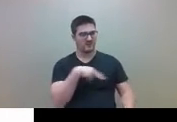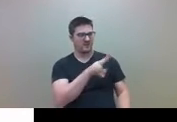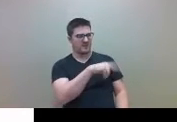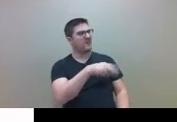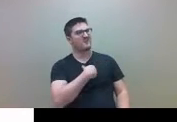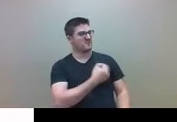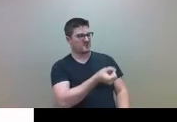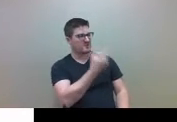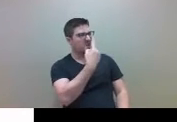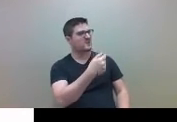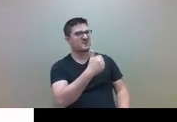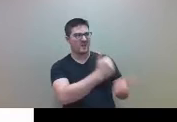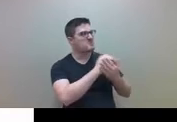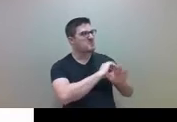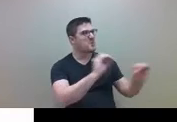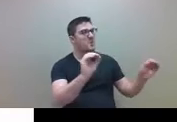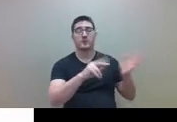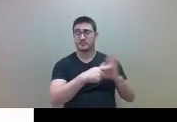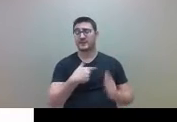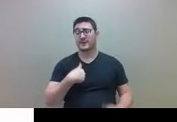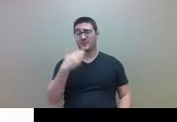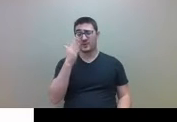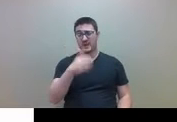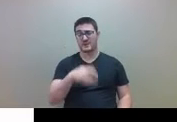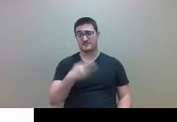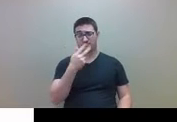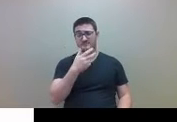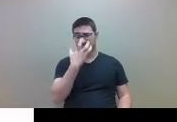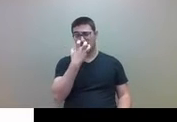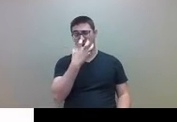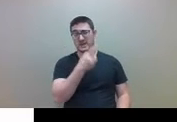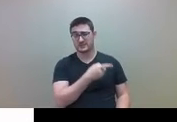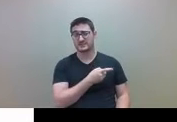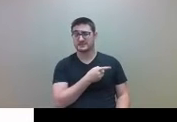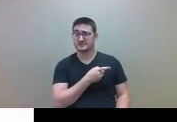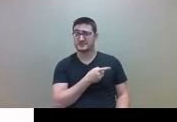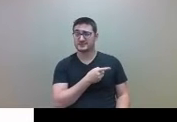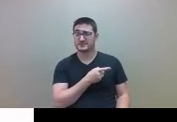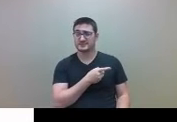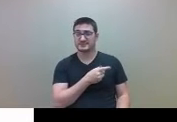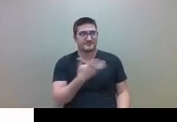understand. But they can't understand because they're not walking in your shoes, right?